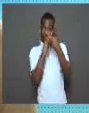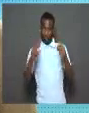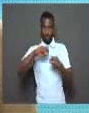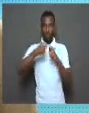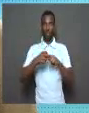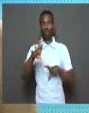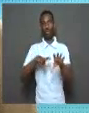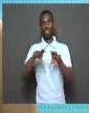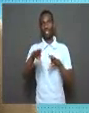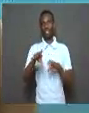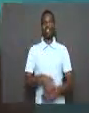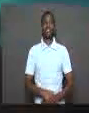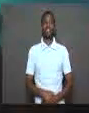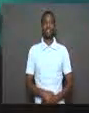problem.